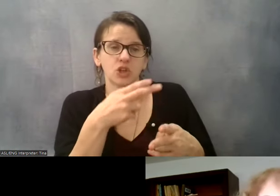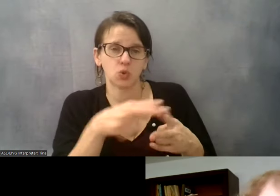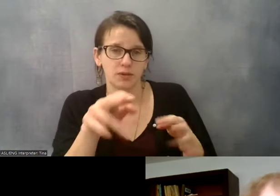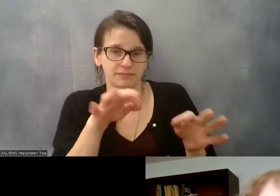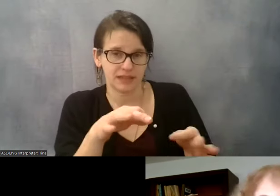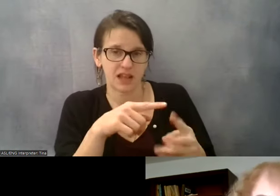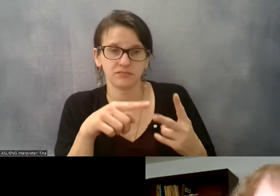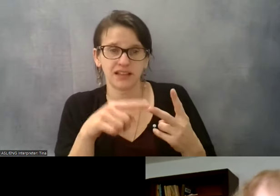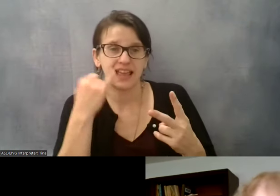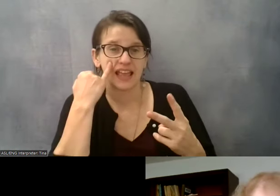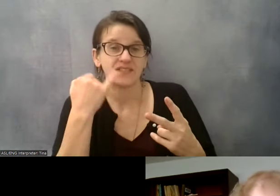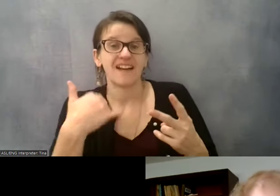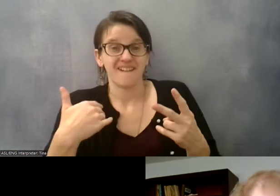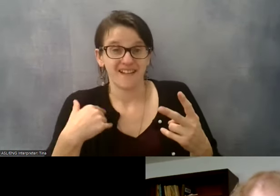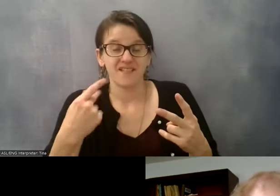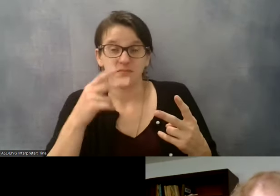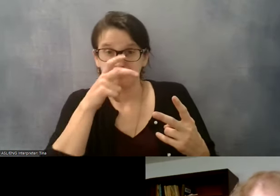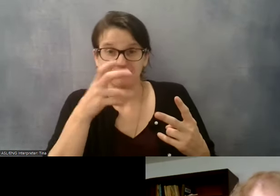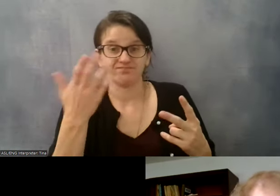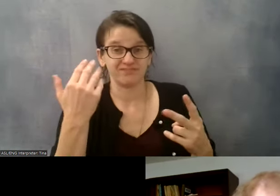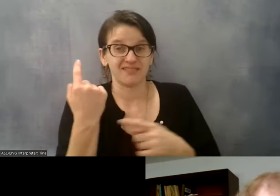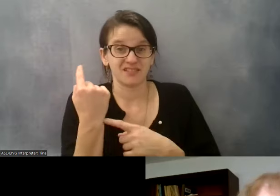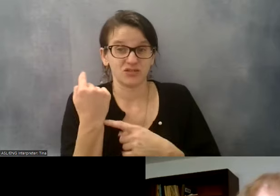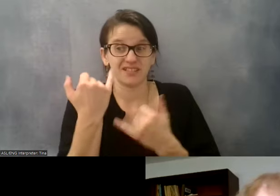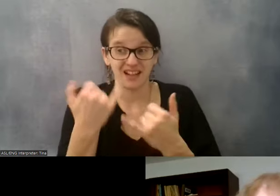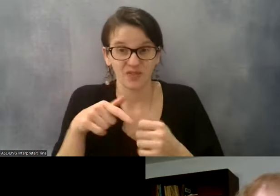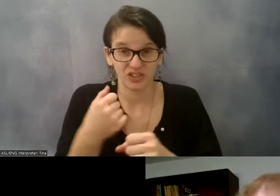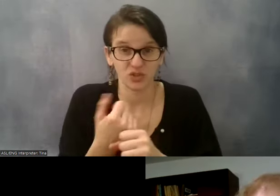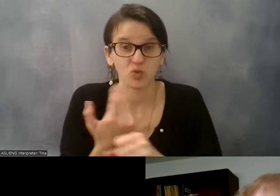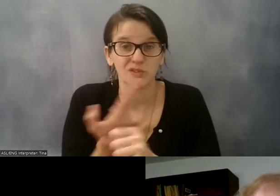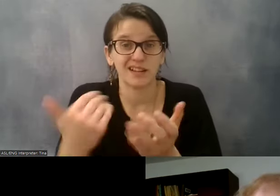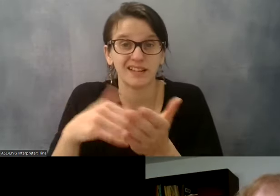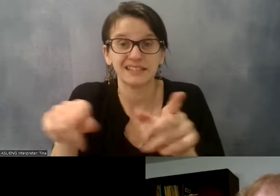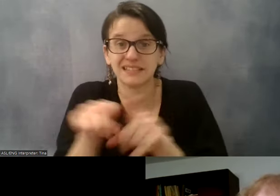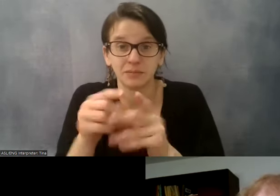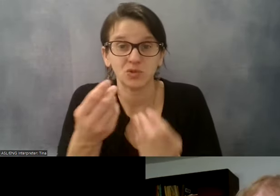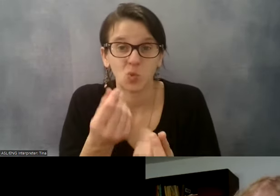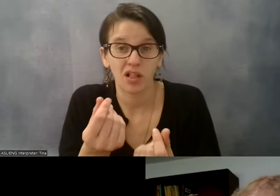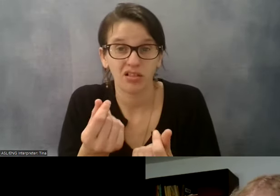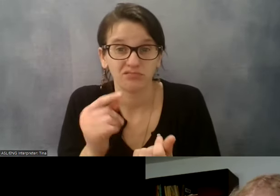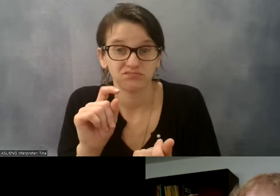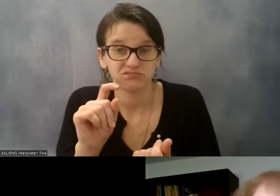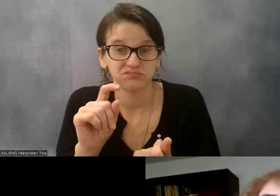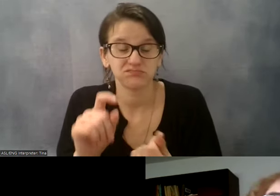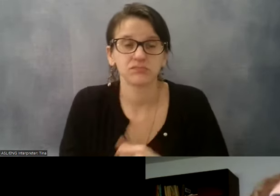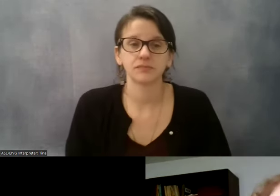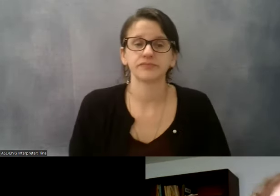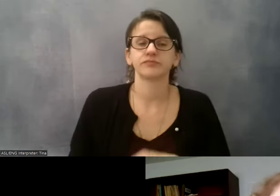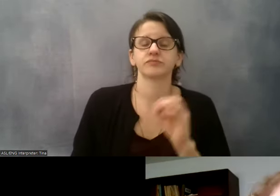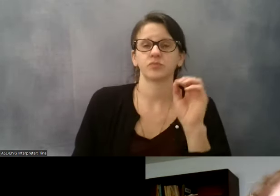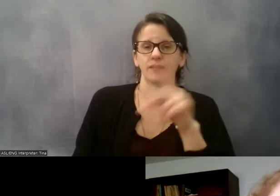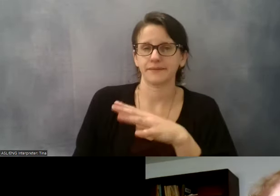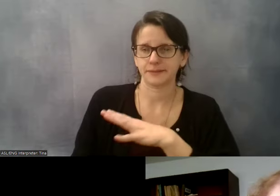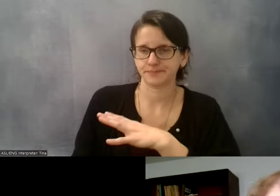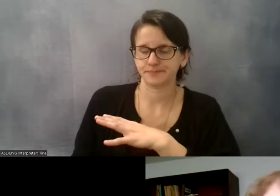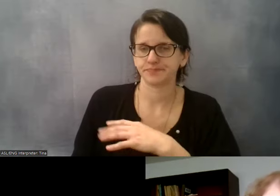Okay, I'll take it one at a time. First of all, the whole concept of the popular